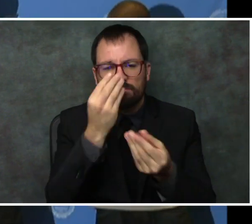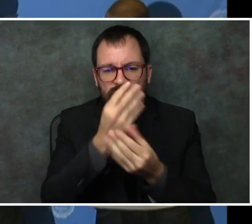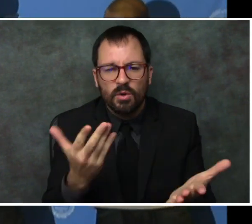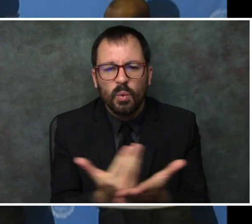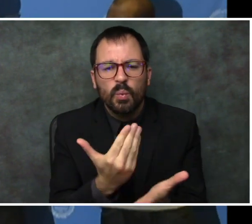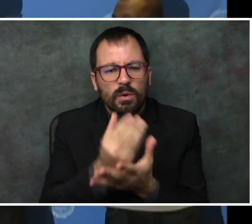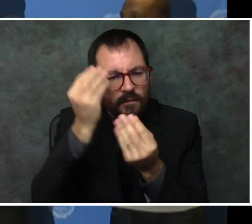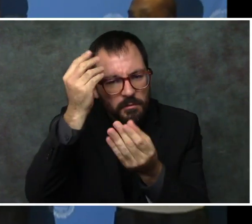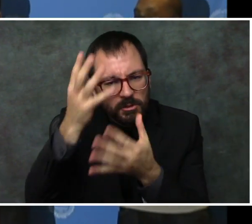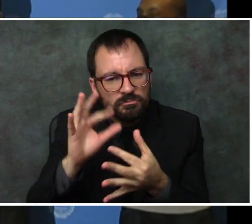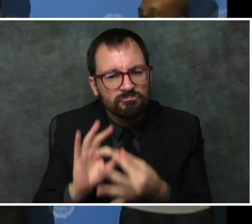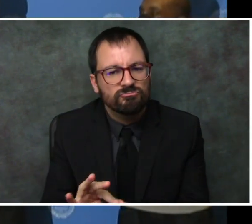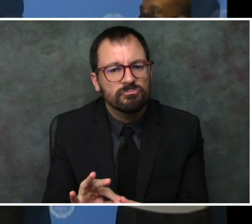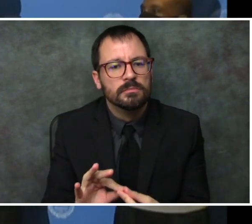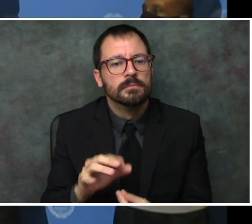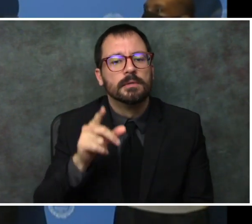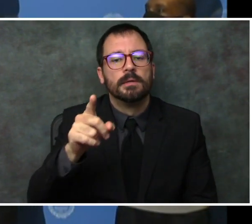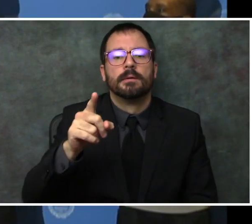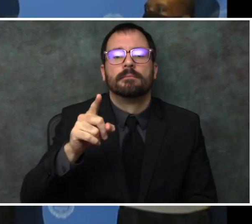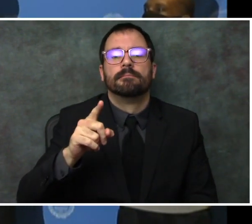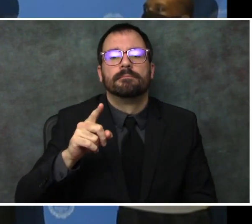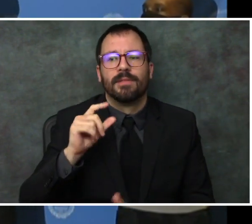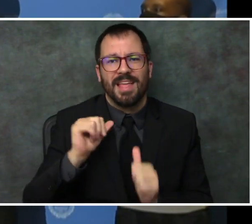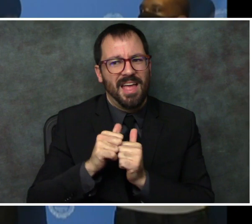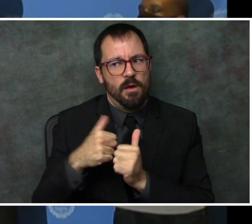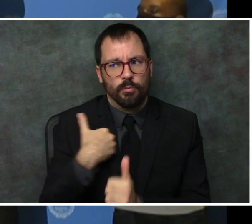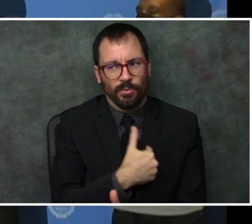after the state eviction moratorium expires this week on the